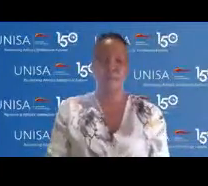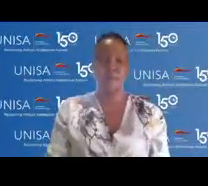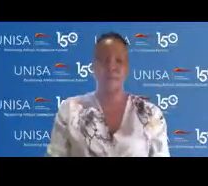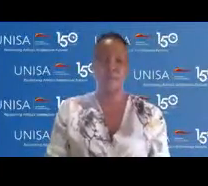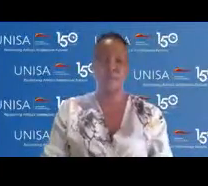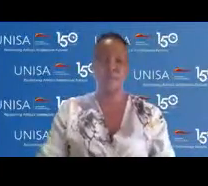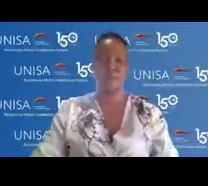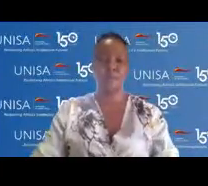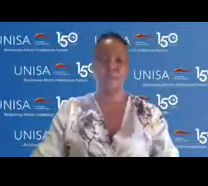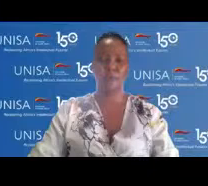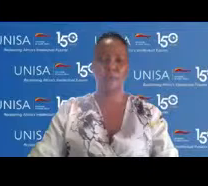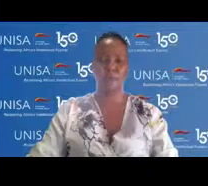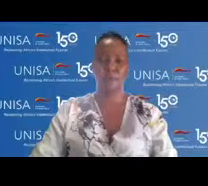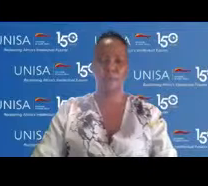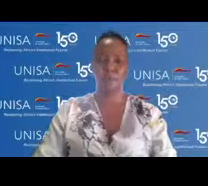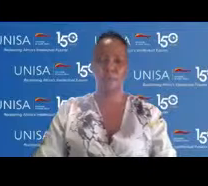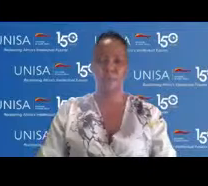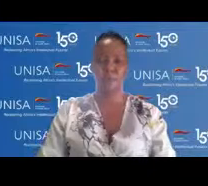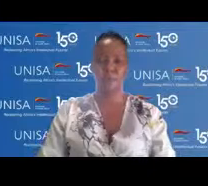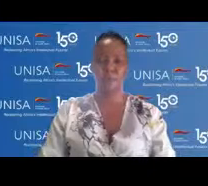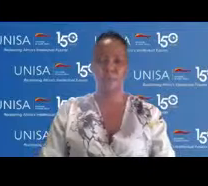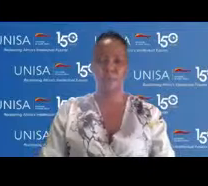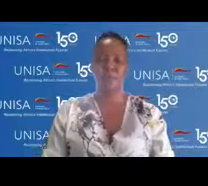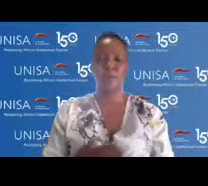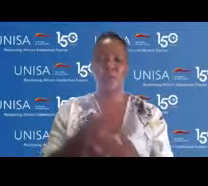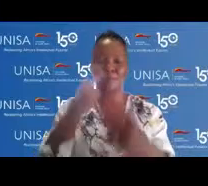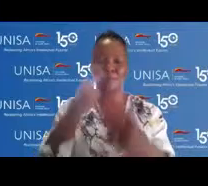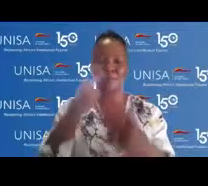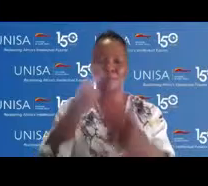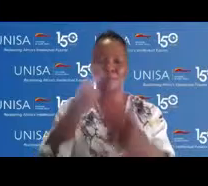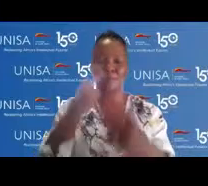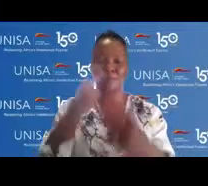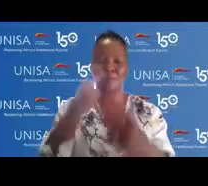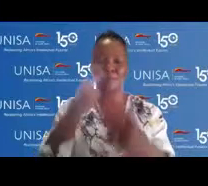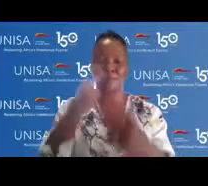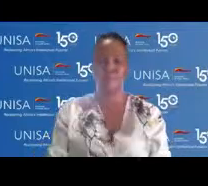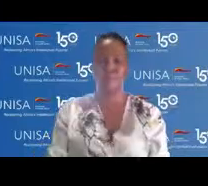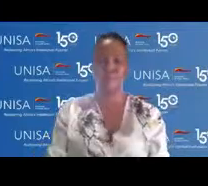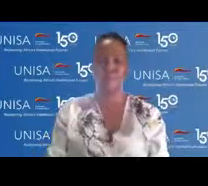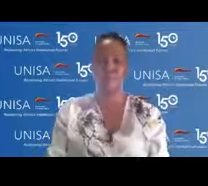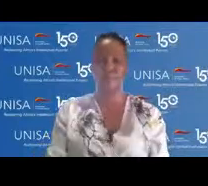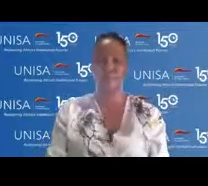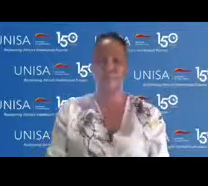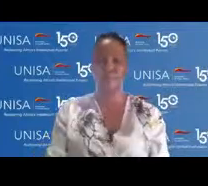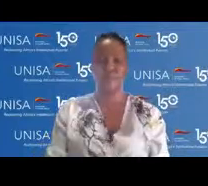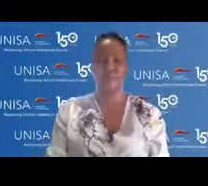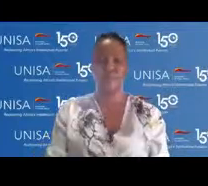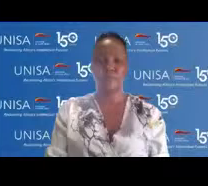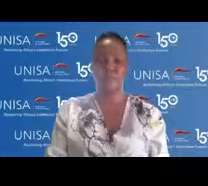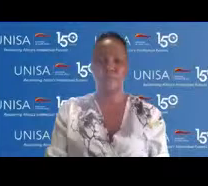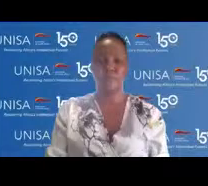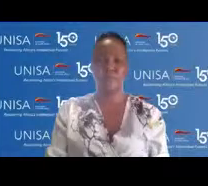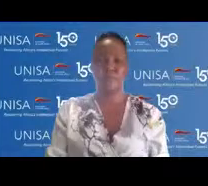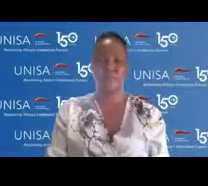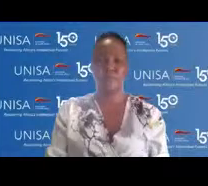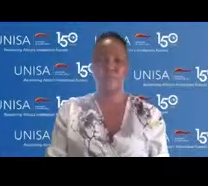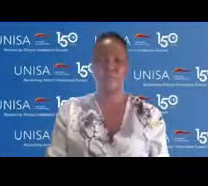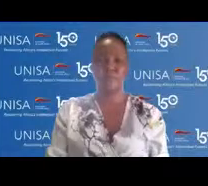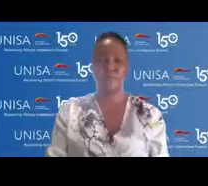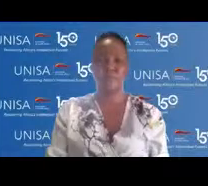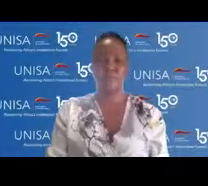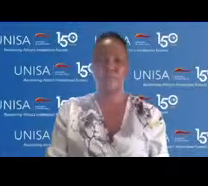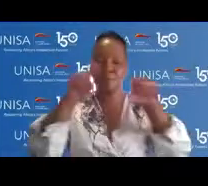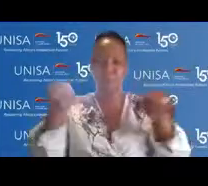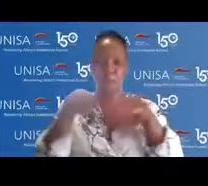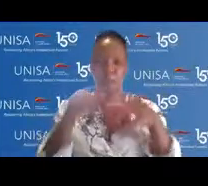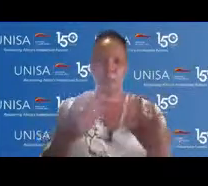Yes, we can see you in landscape mode. Yes, it's landscape. I'm just trying to make use of the real estate. So